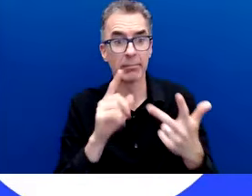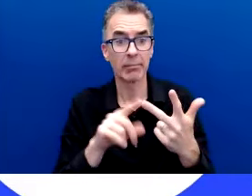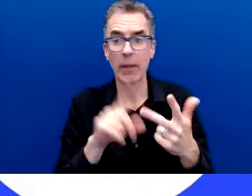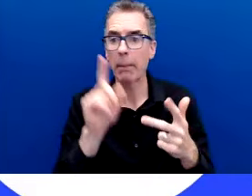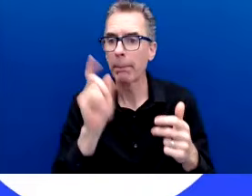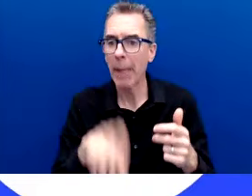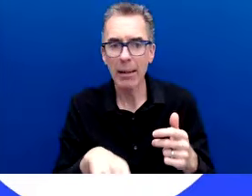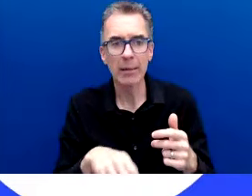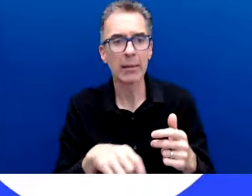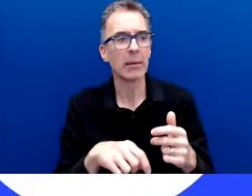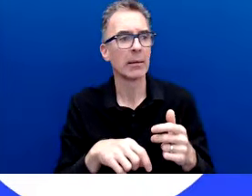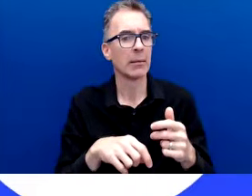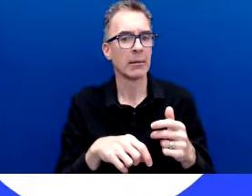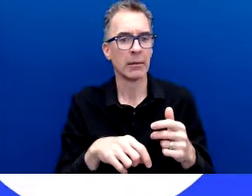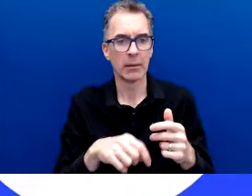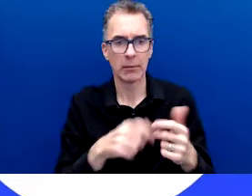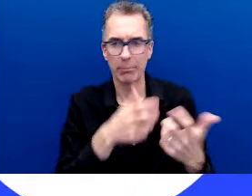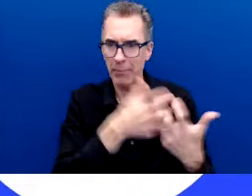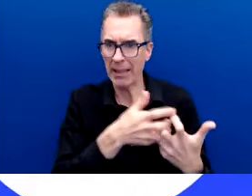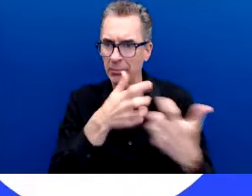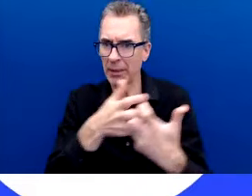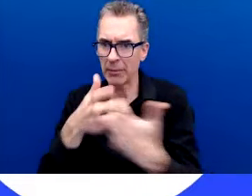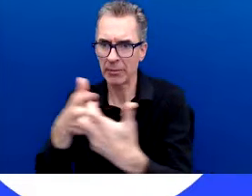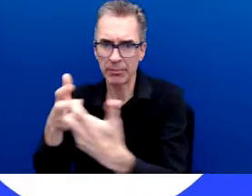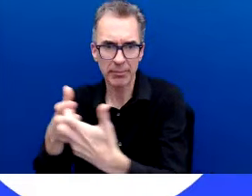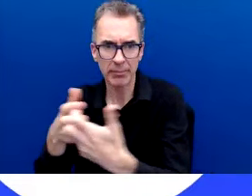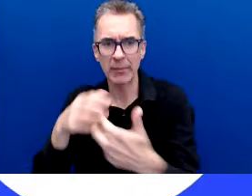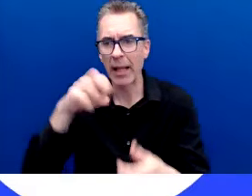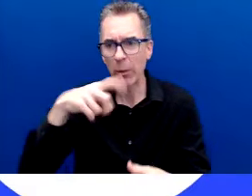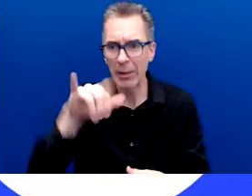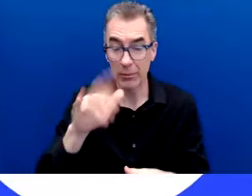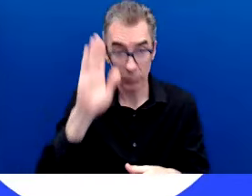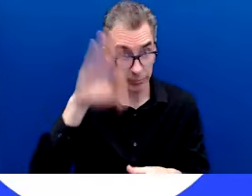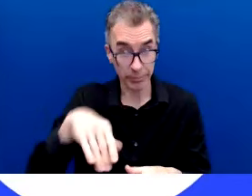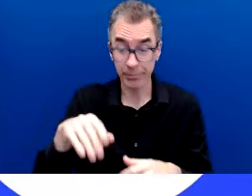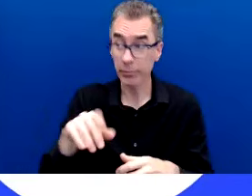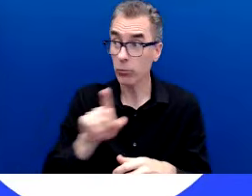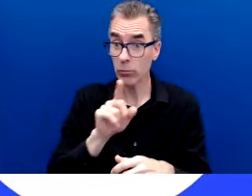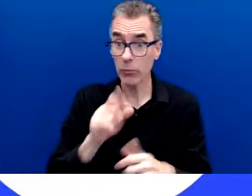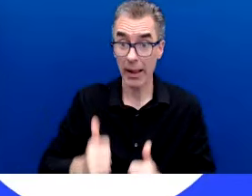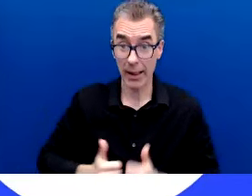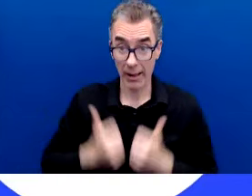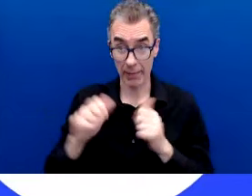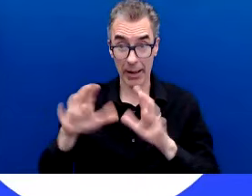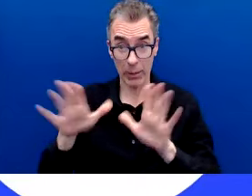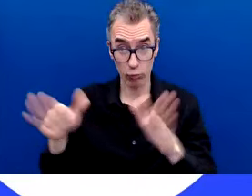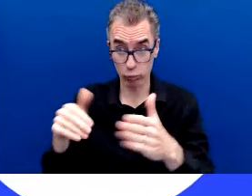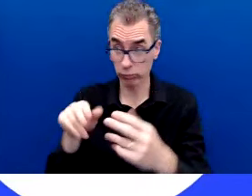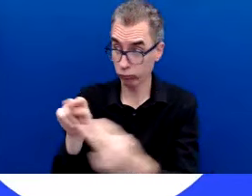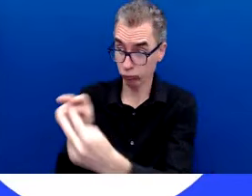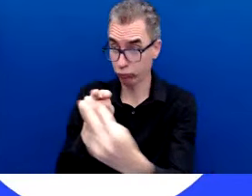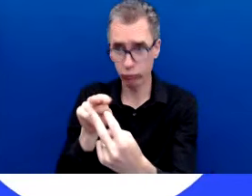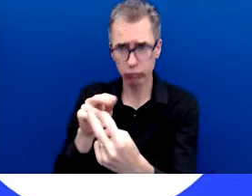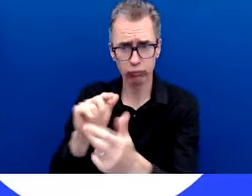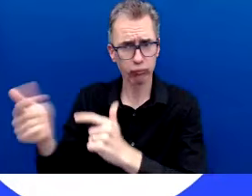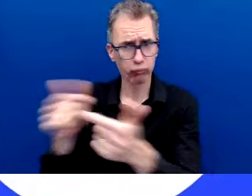important factor here. In face-to-face classes, it's fine. You have that interaction, but